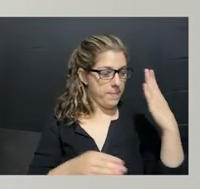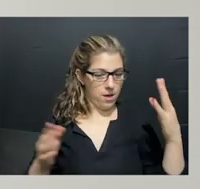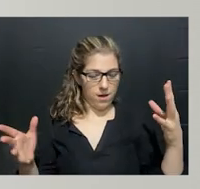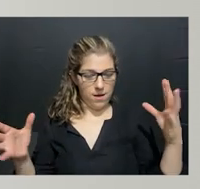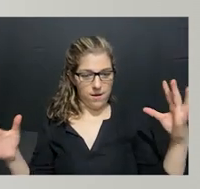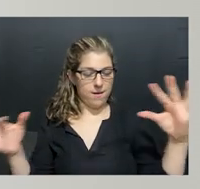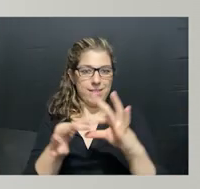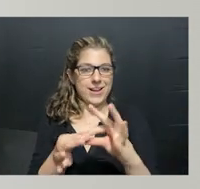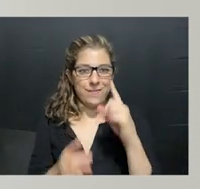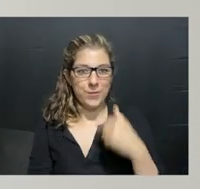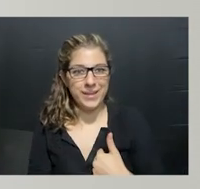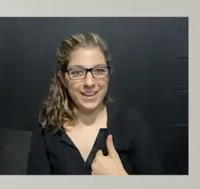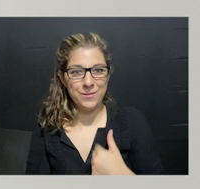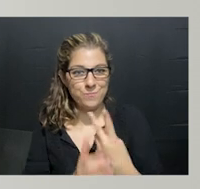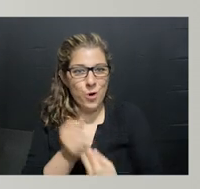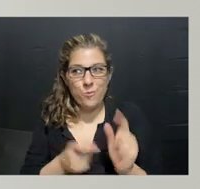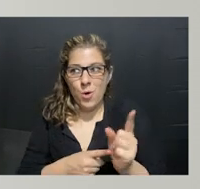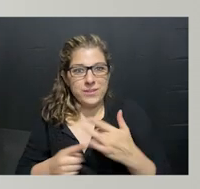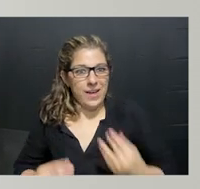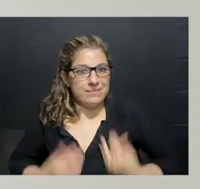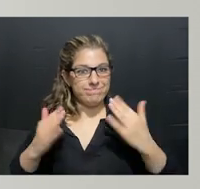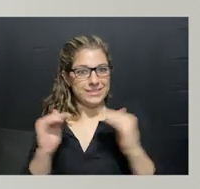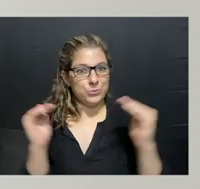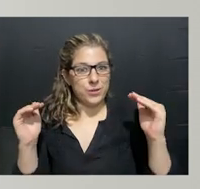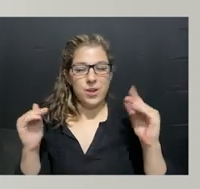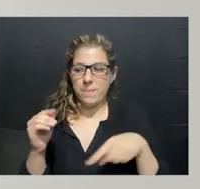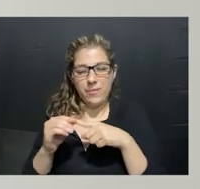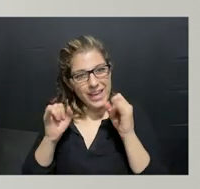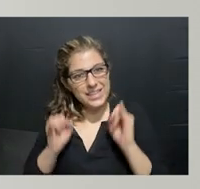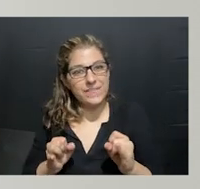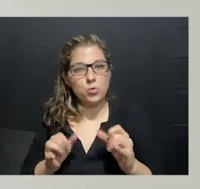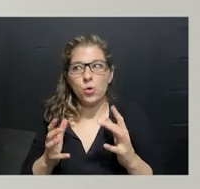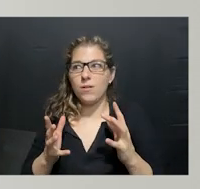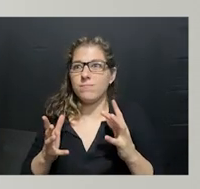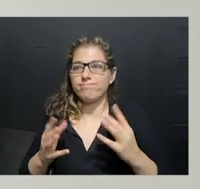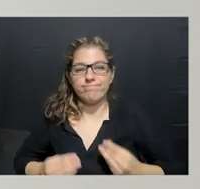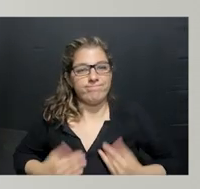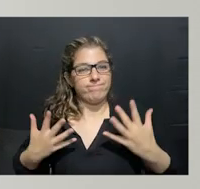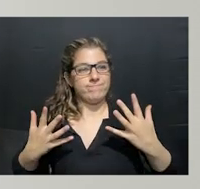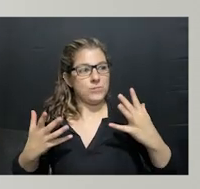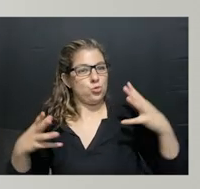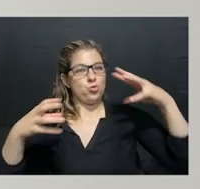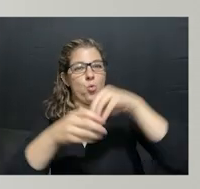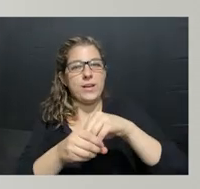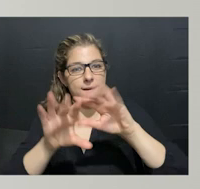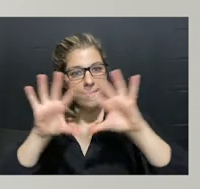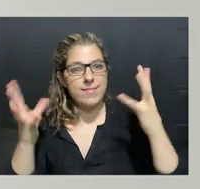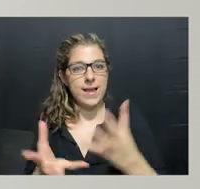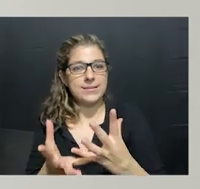end of the day, they are about individual instinct, aspiration, joining a